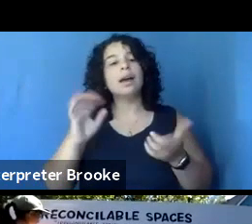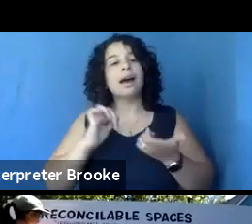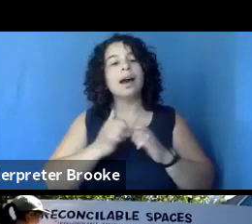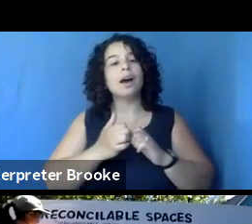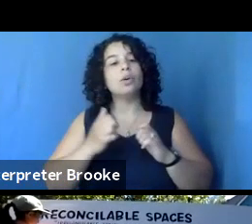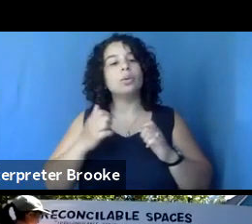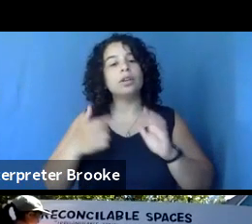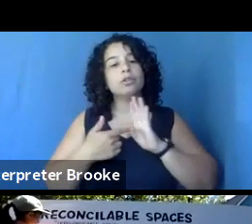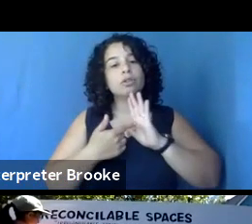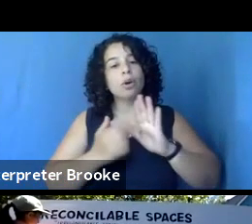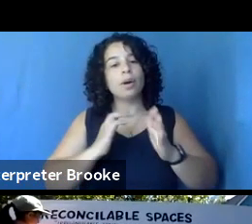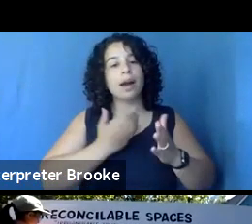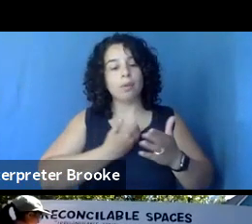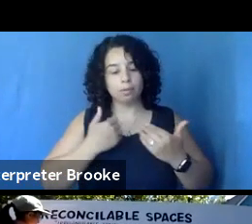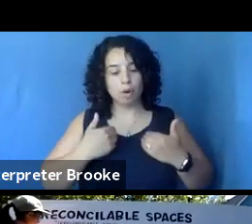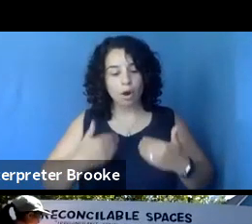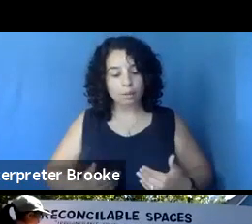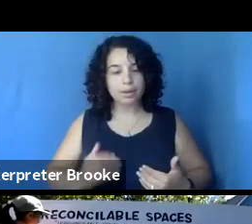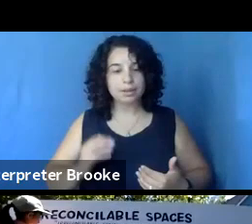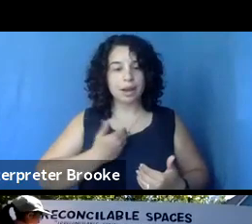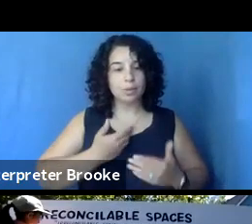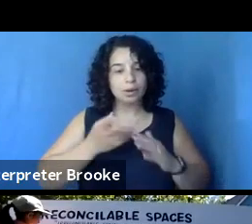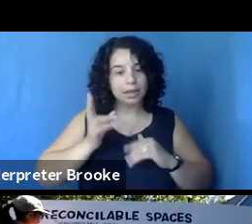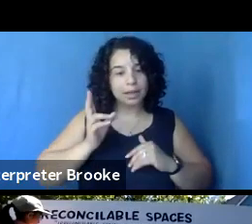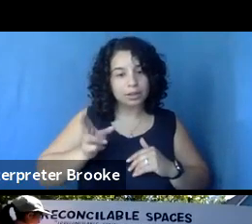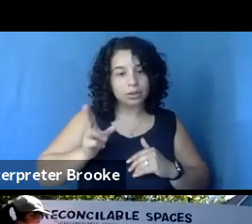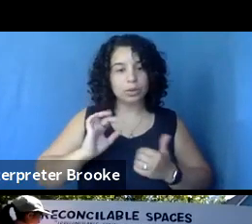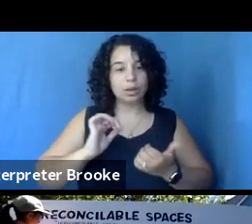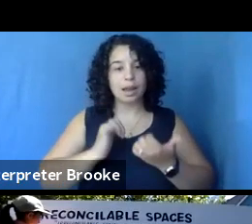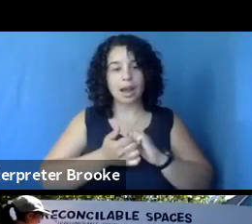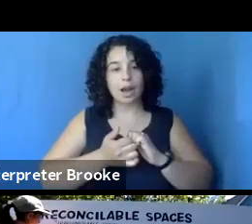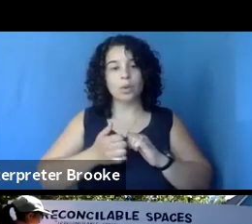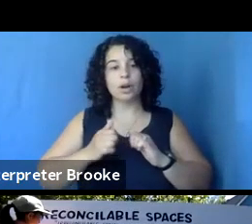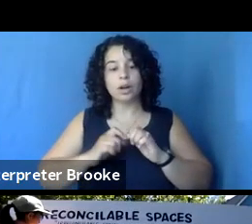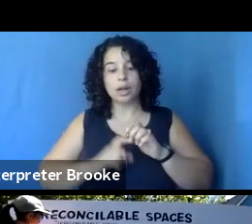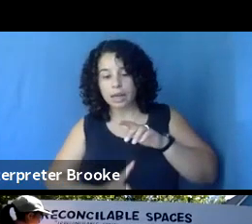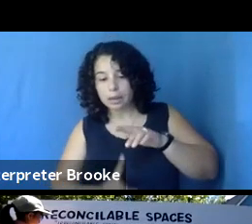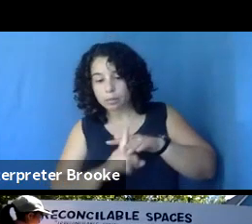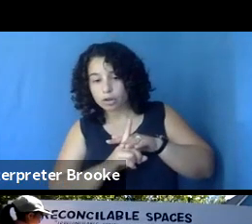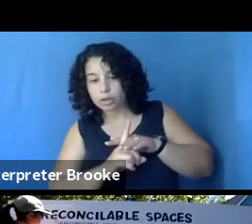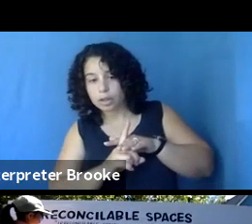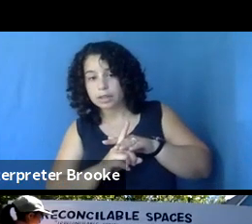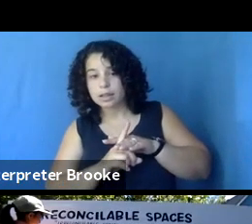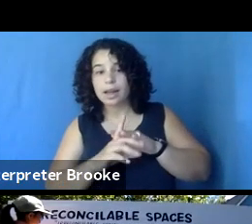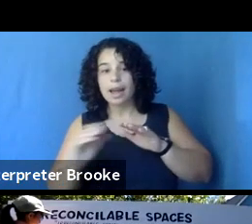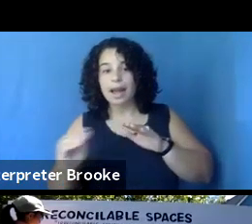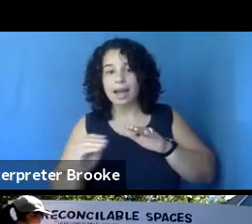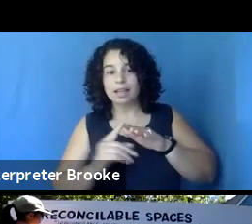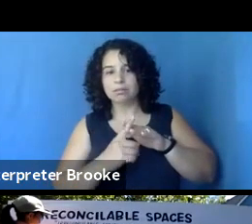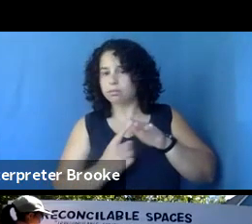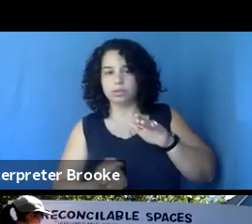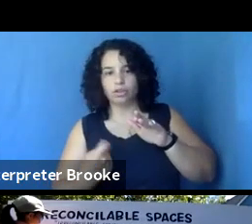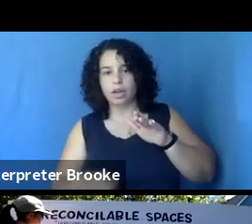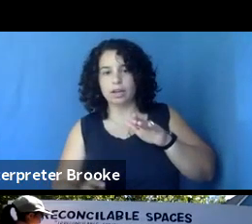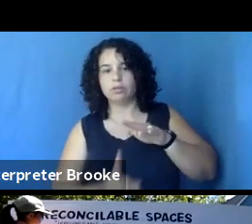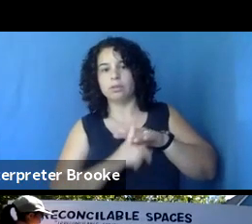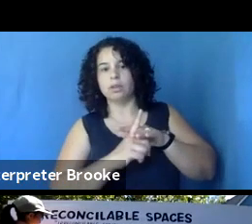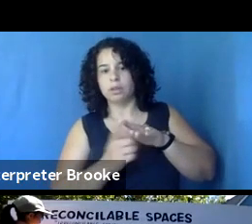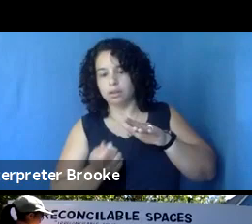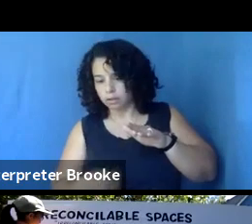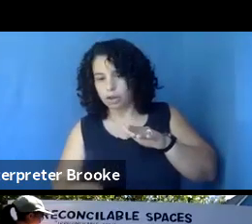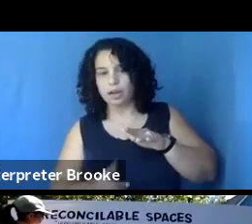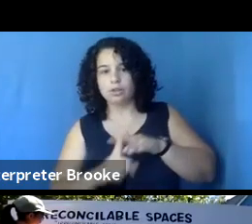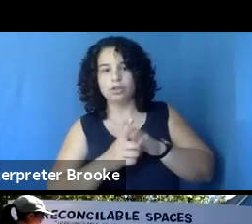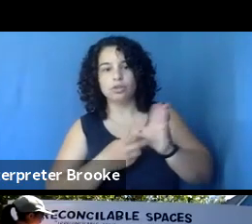our histories, our emergent and constantly fluctuating truths to inform and be welcome and part